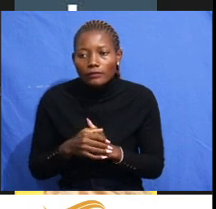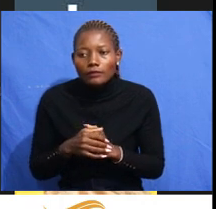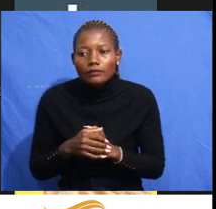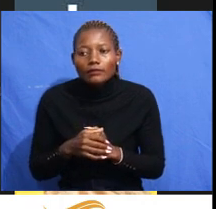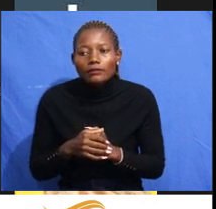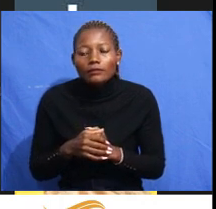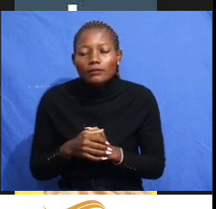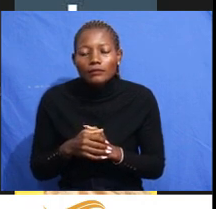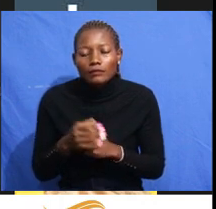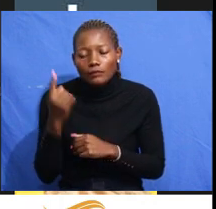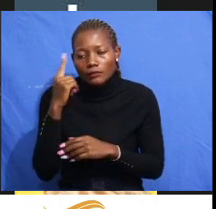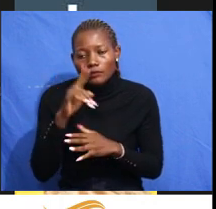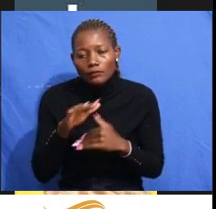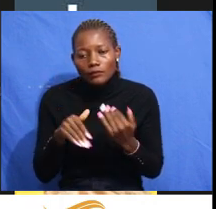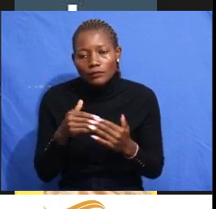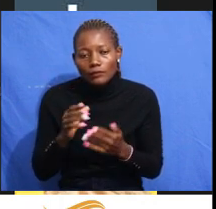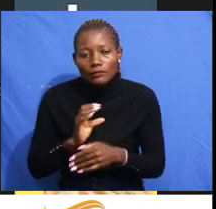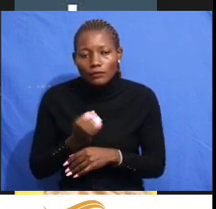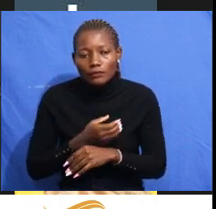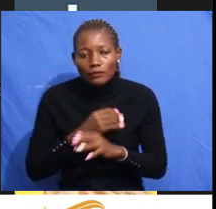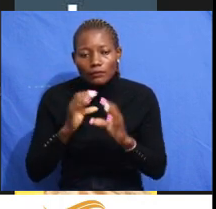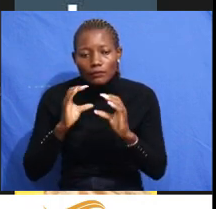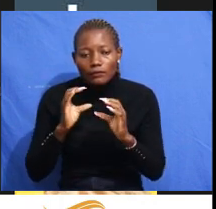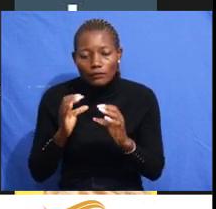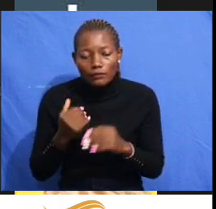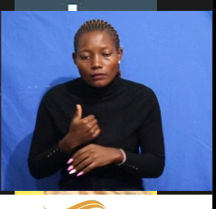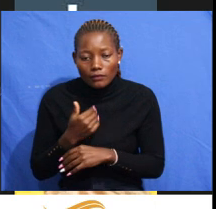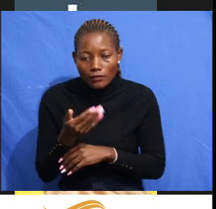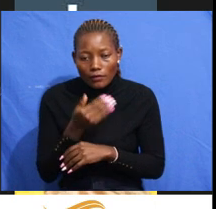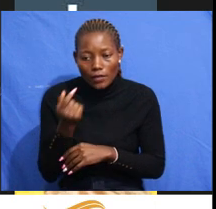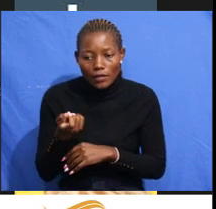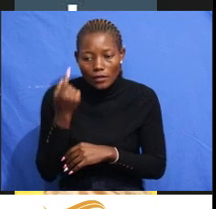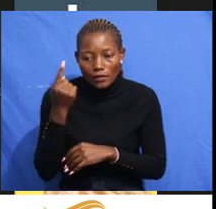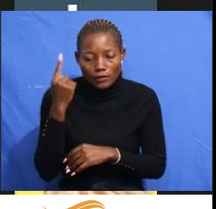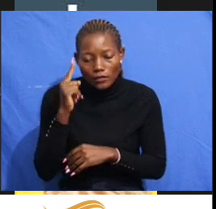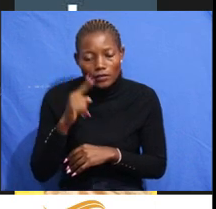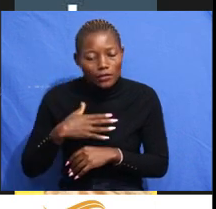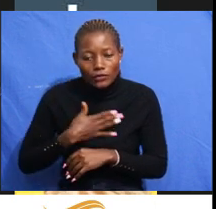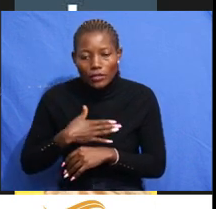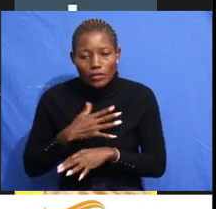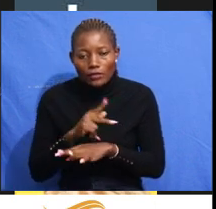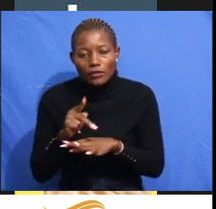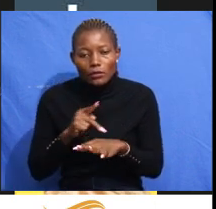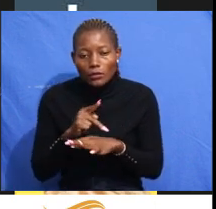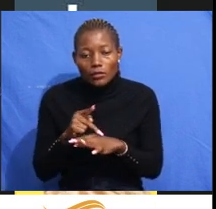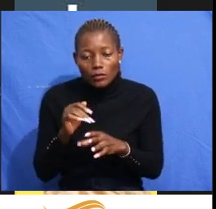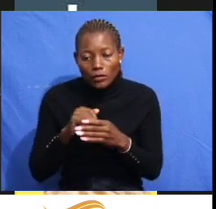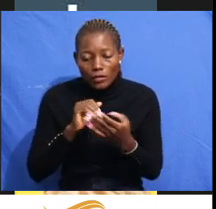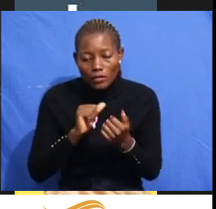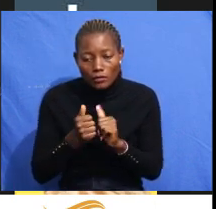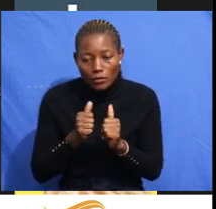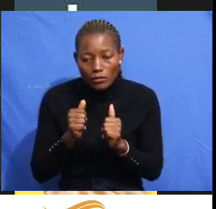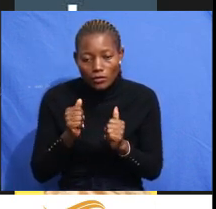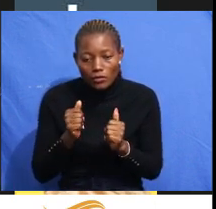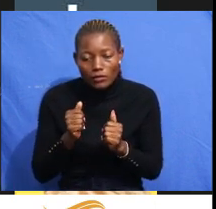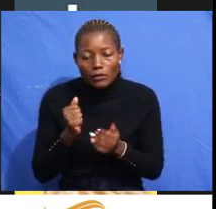have a better understanding of the scientific principles behind sport. Can help them